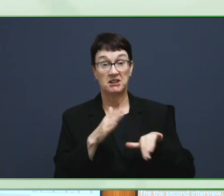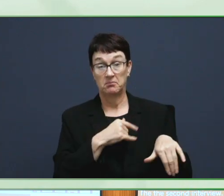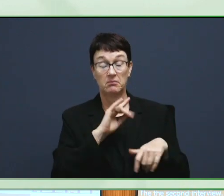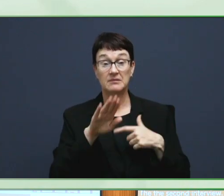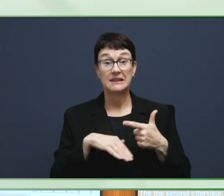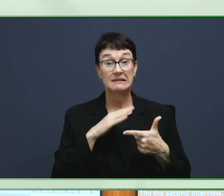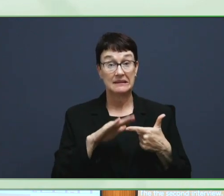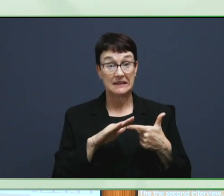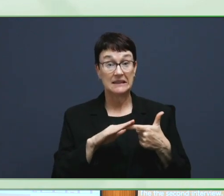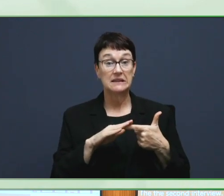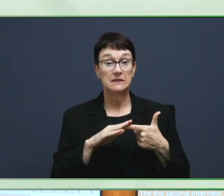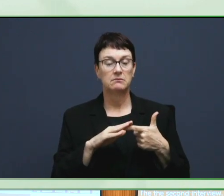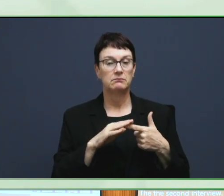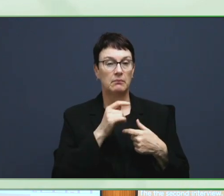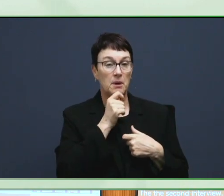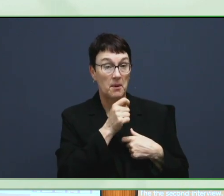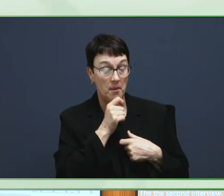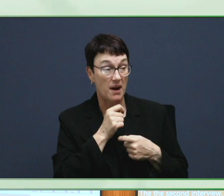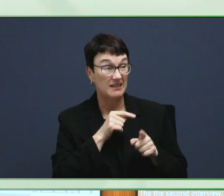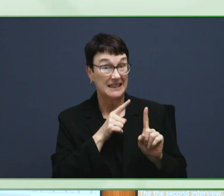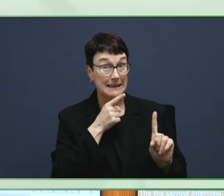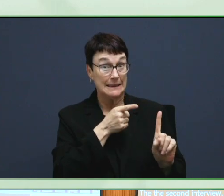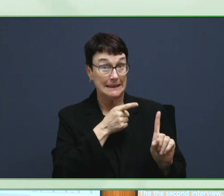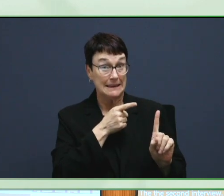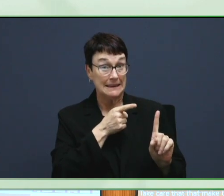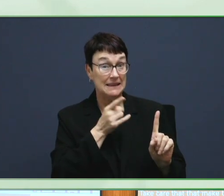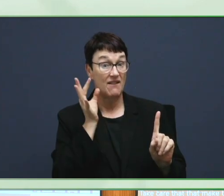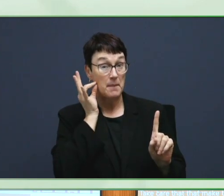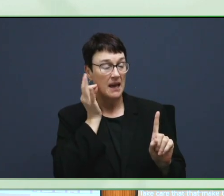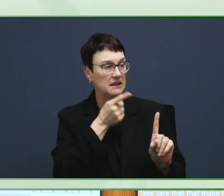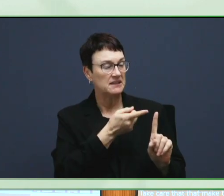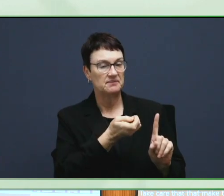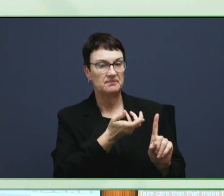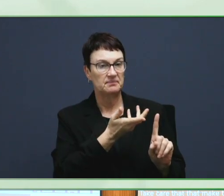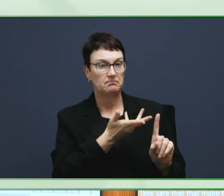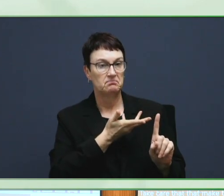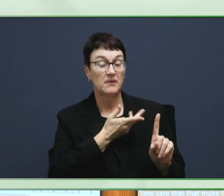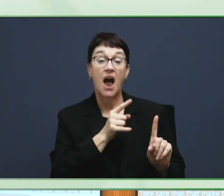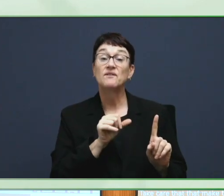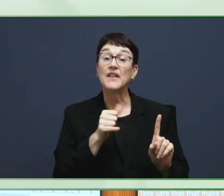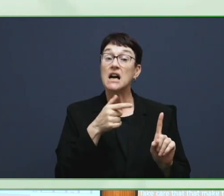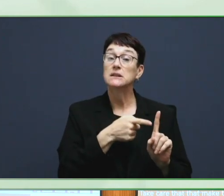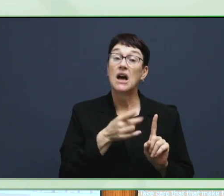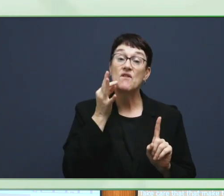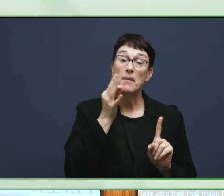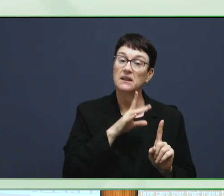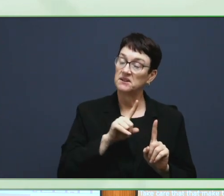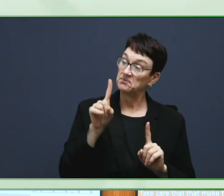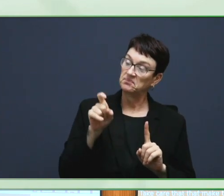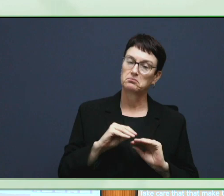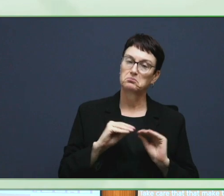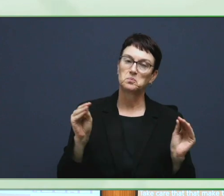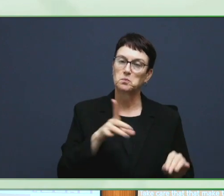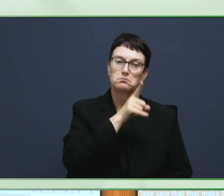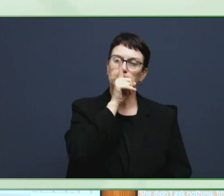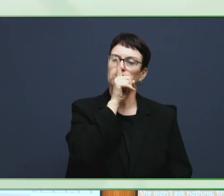interview told me, she didn't ask nothing, first of all. And she told me, finally, you